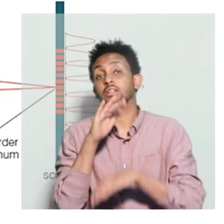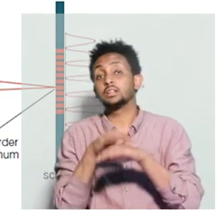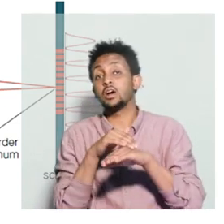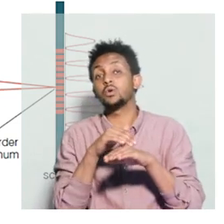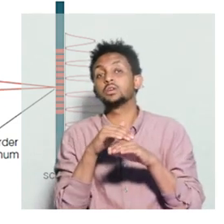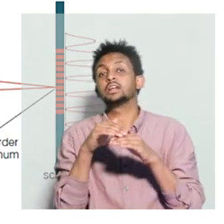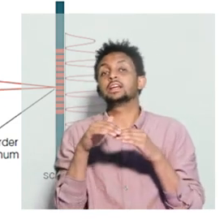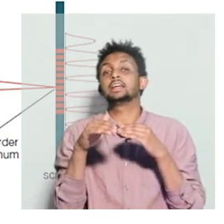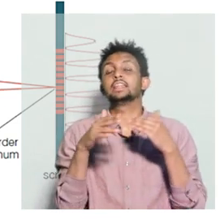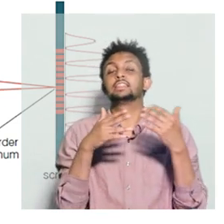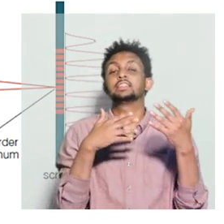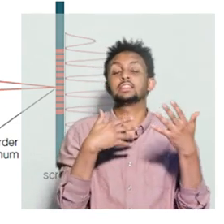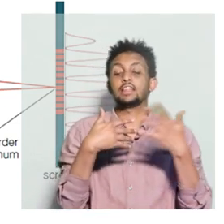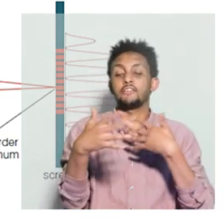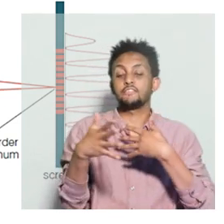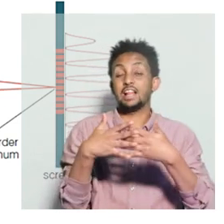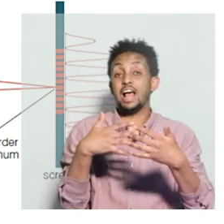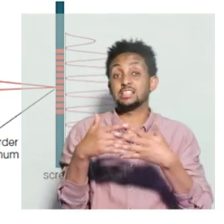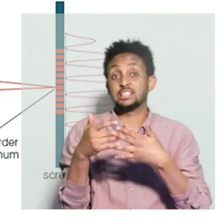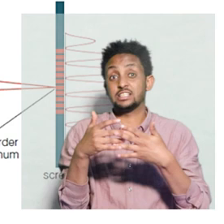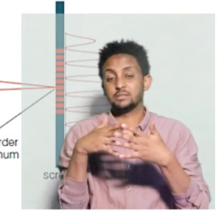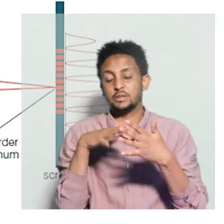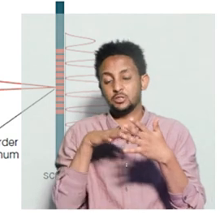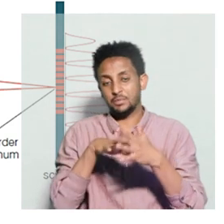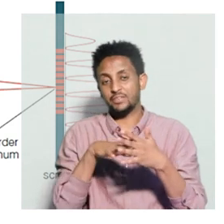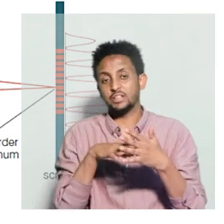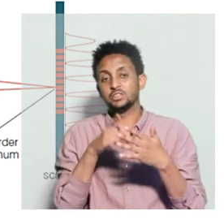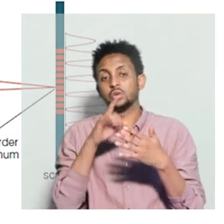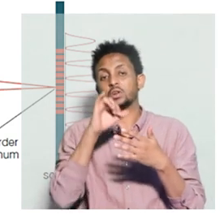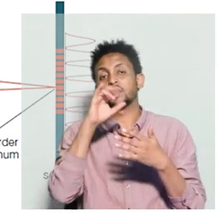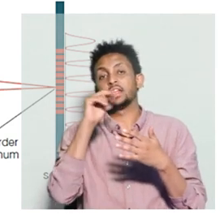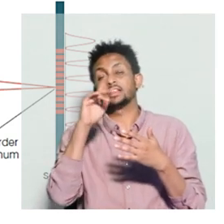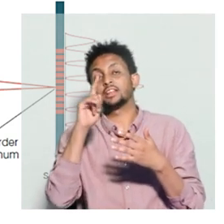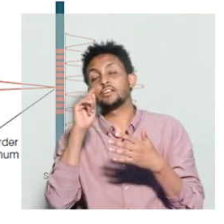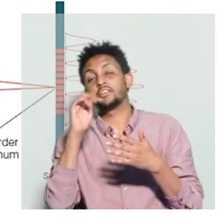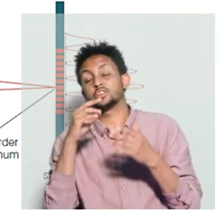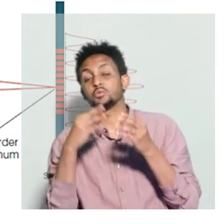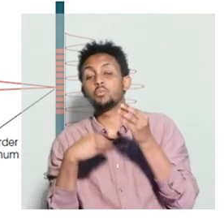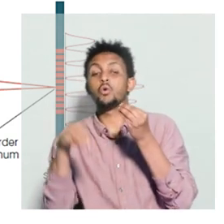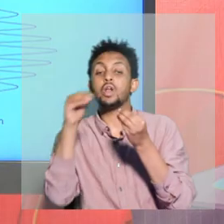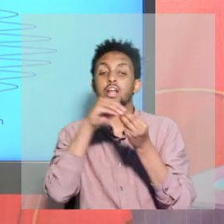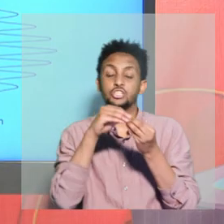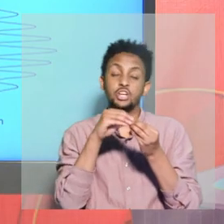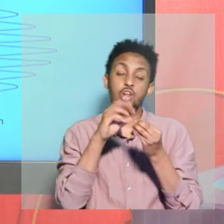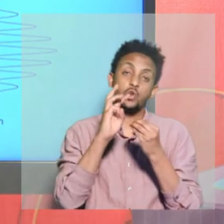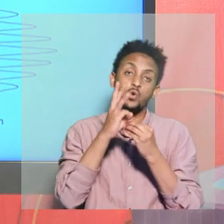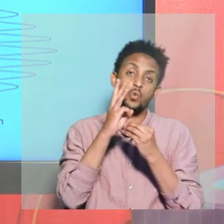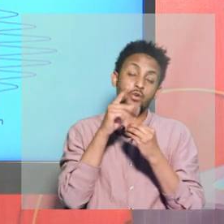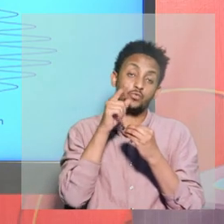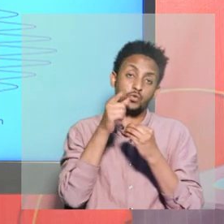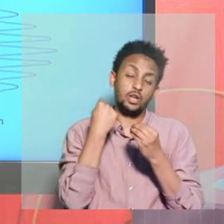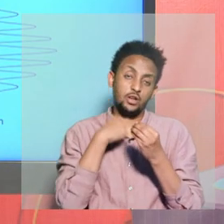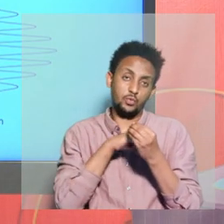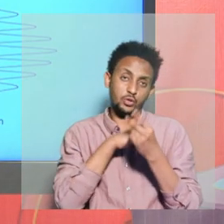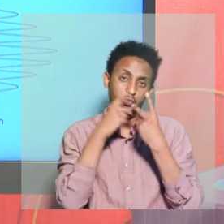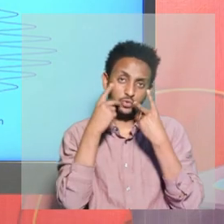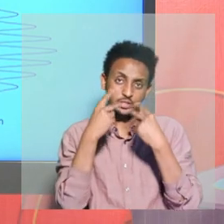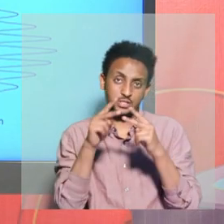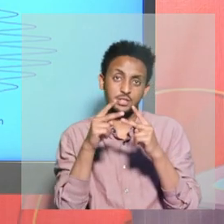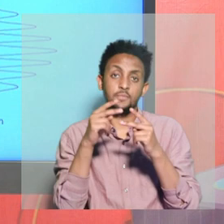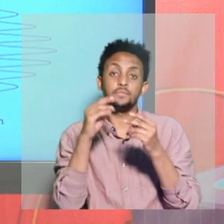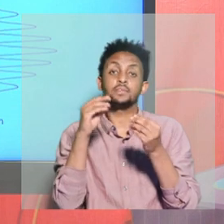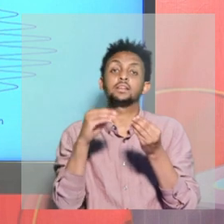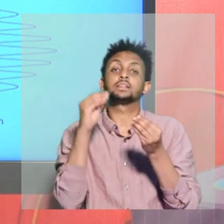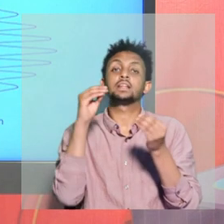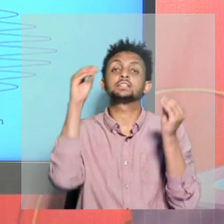be interference. Interference means the superposition or the addition of two or more waves. In this case, we are going to see the summation